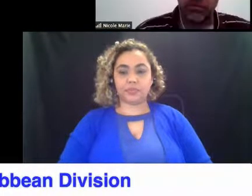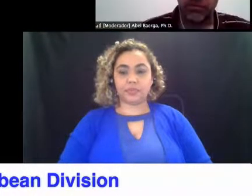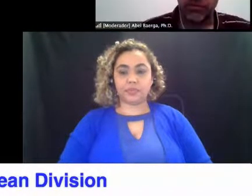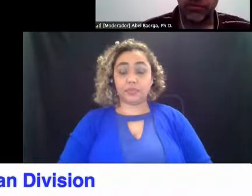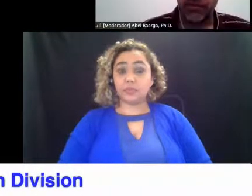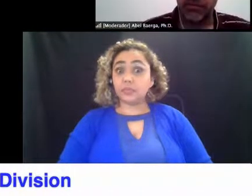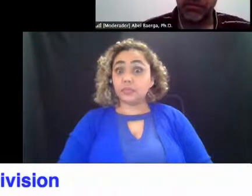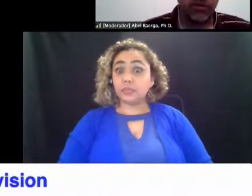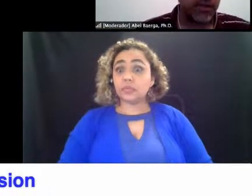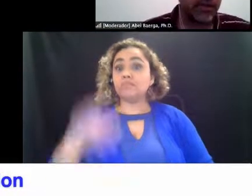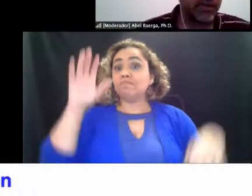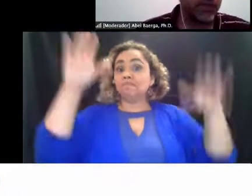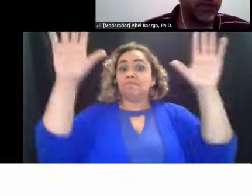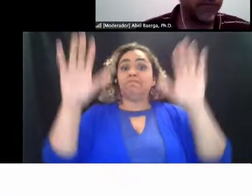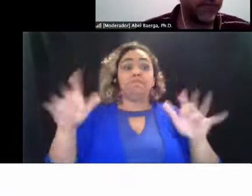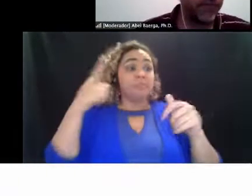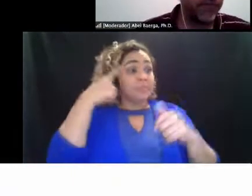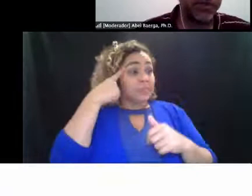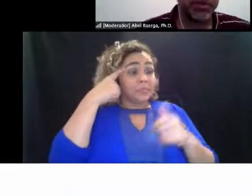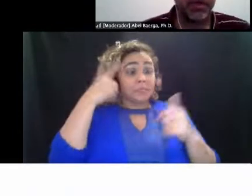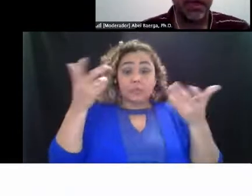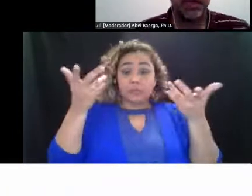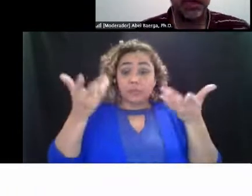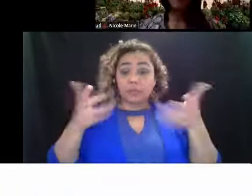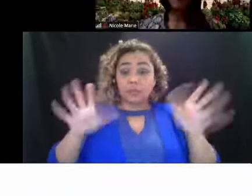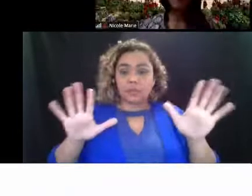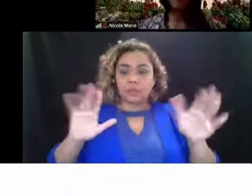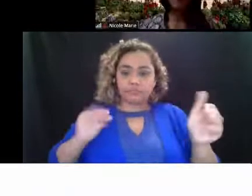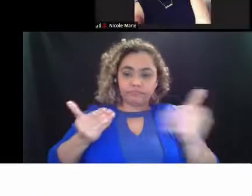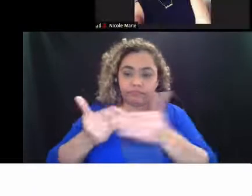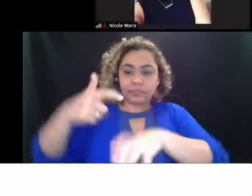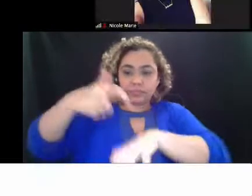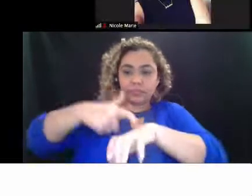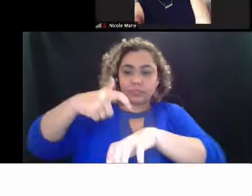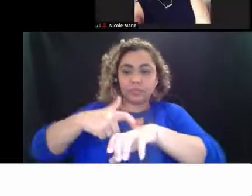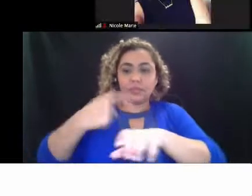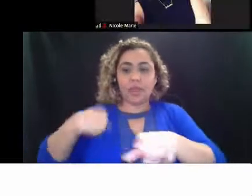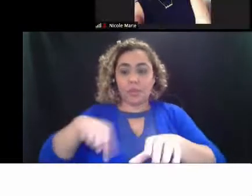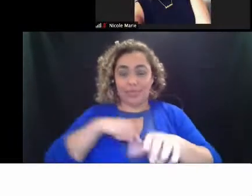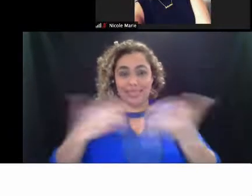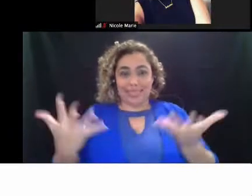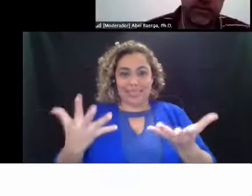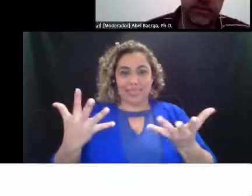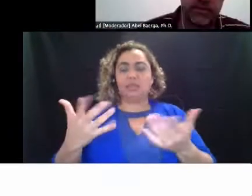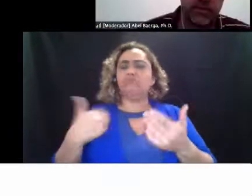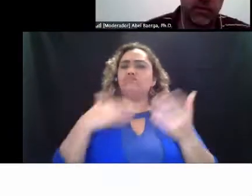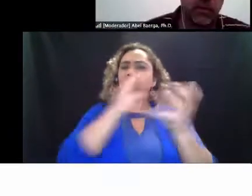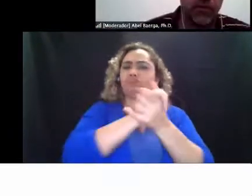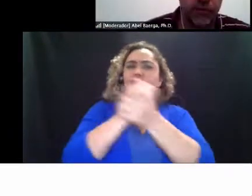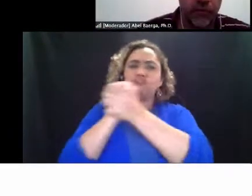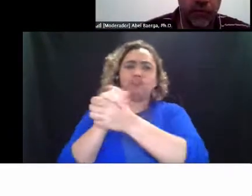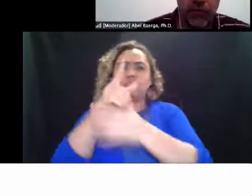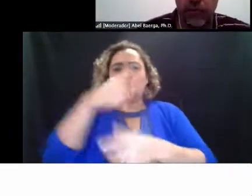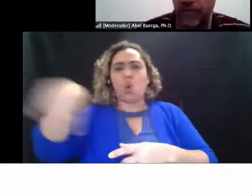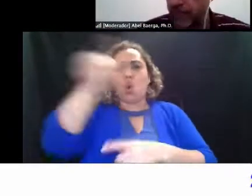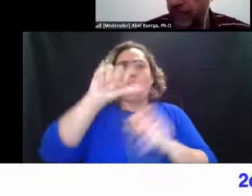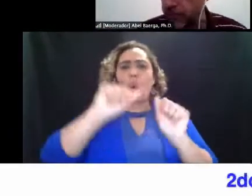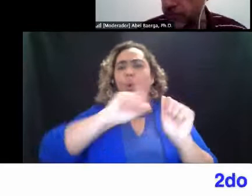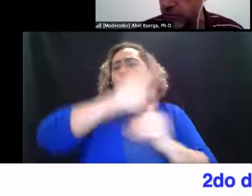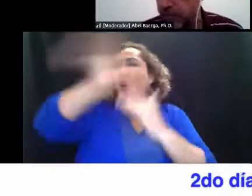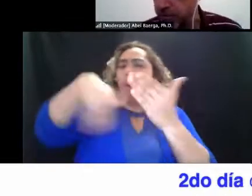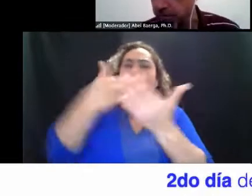So great. So I think we've reached the end of this session. I want to congratulate all of you, all of